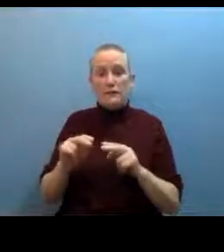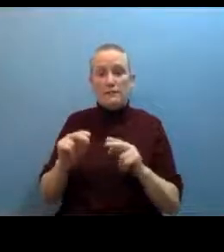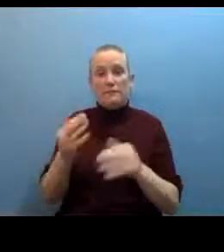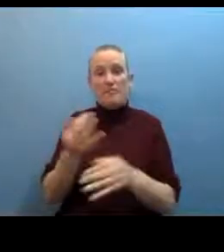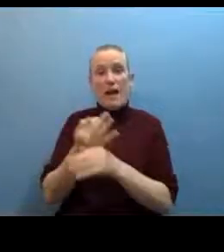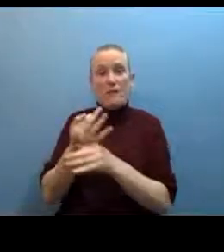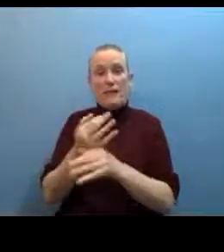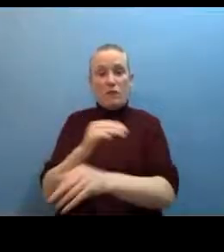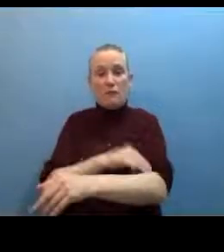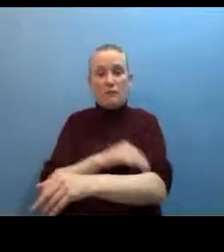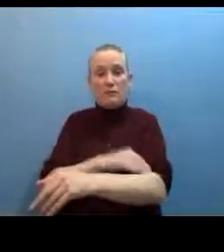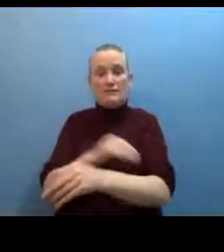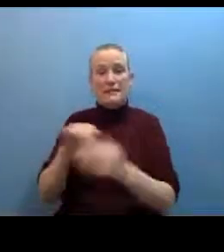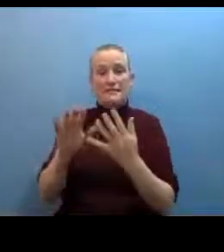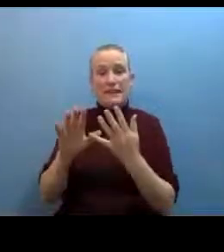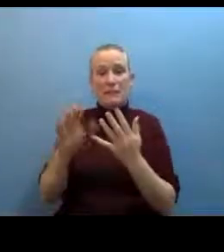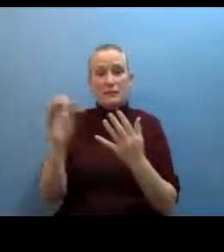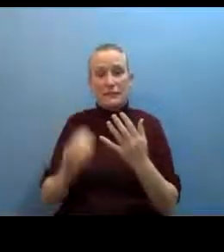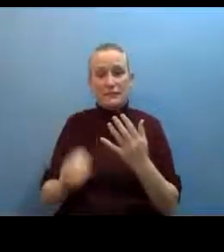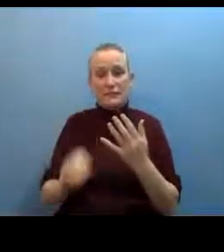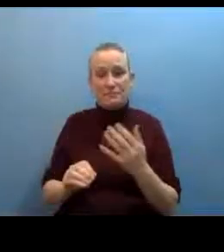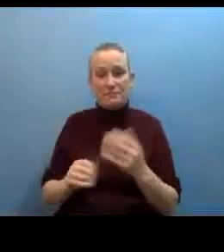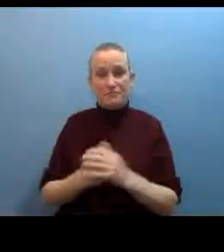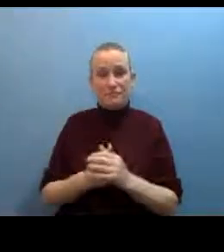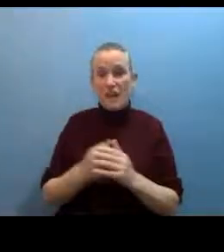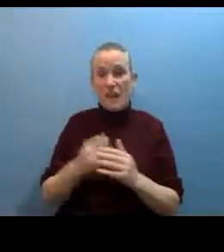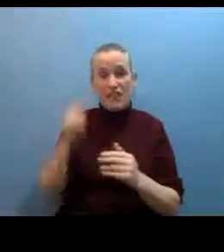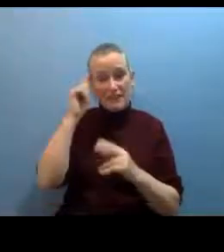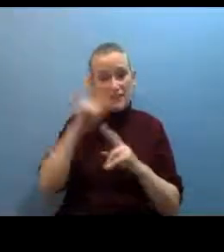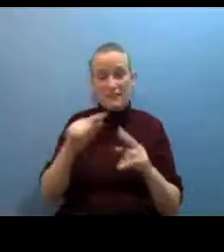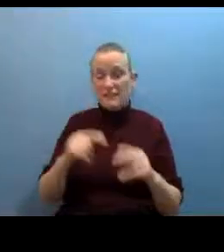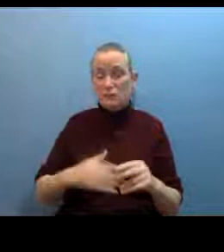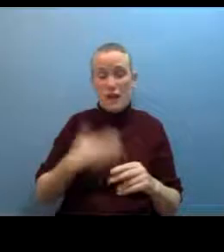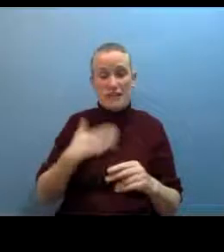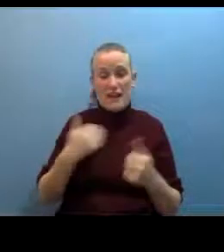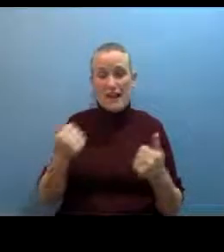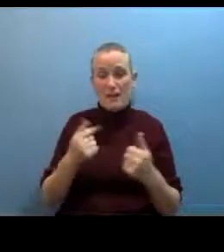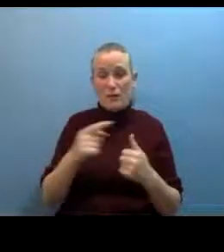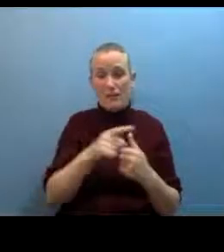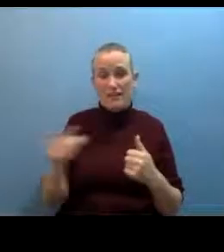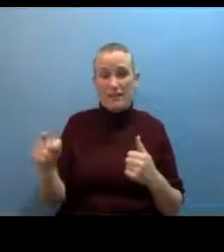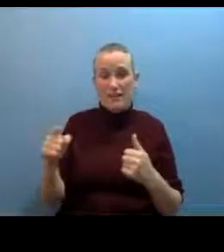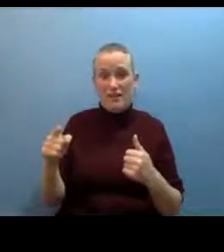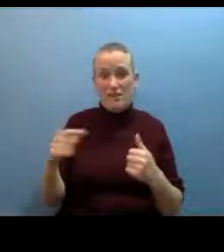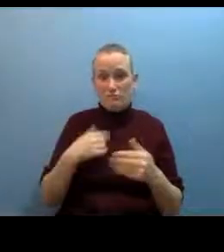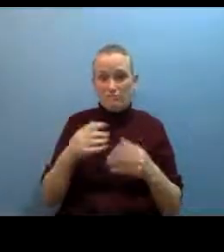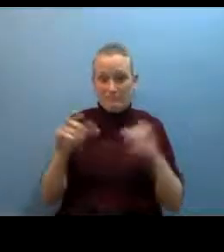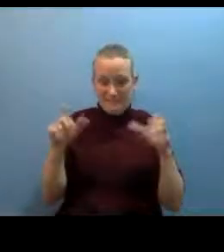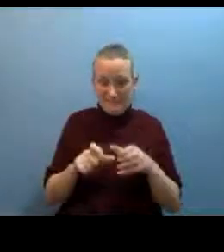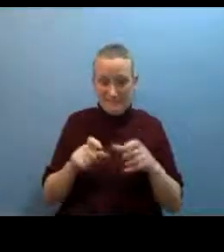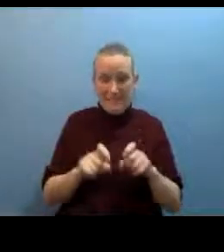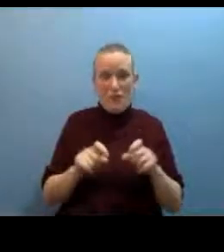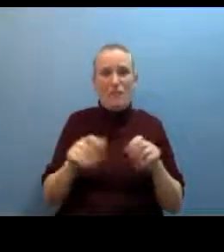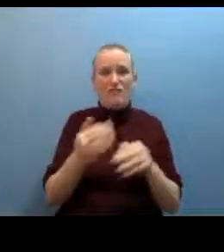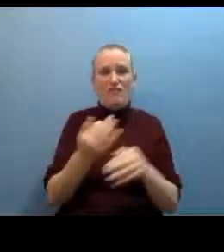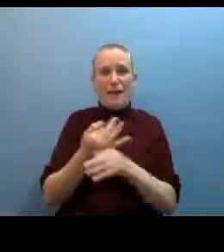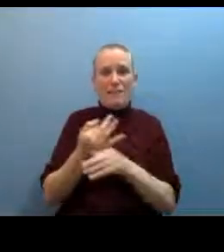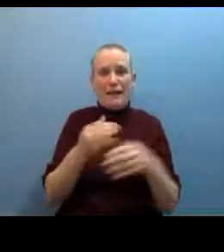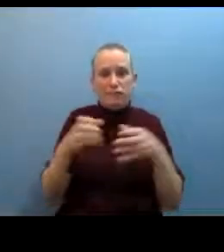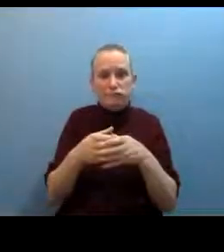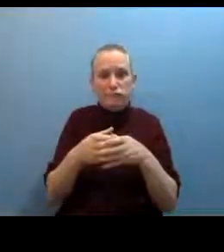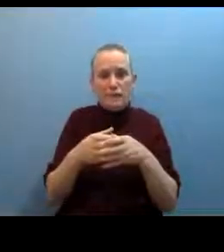in at 10%. And I don't think that that's a surprise for anybody, considering the amount of time that we're all spending with our family, and also the increased